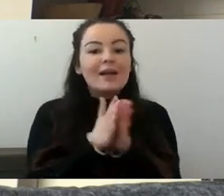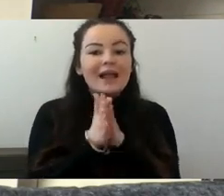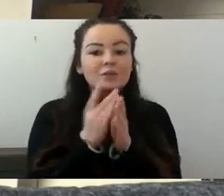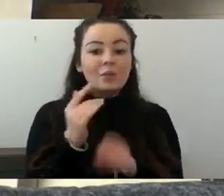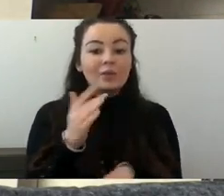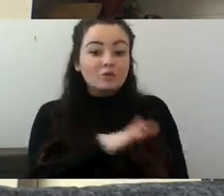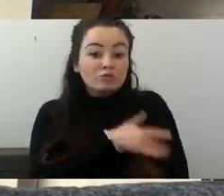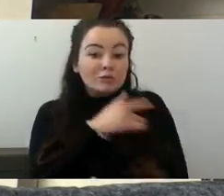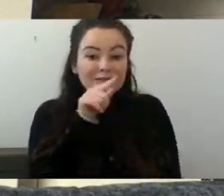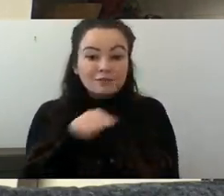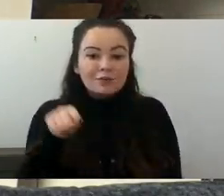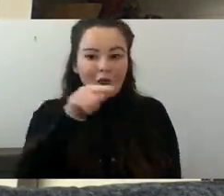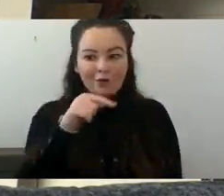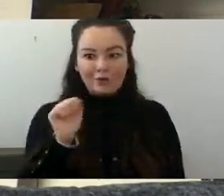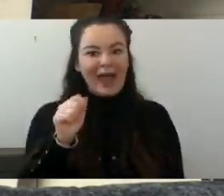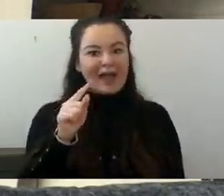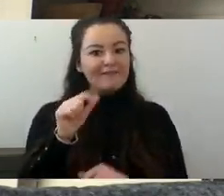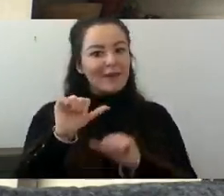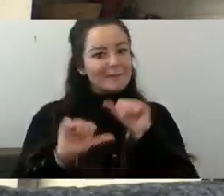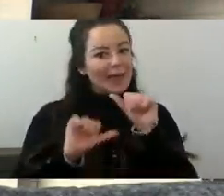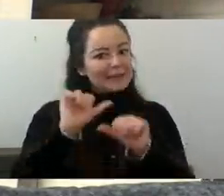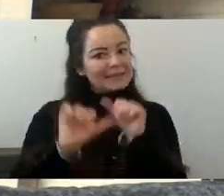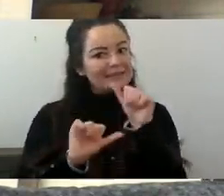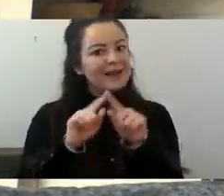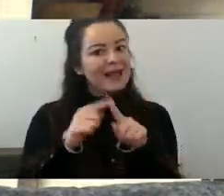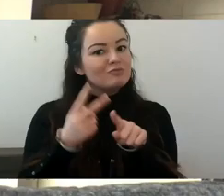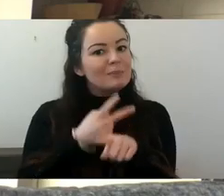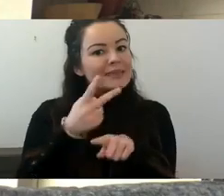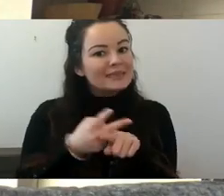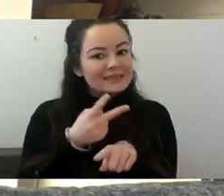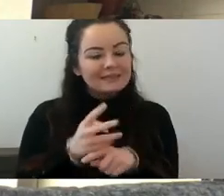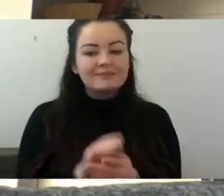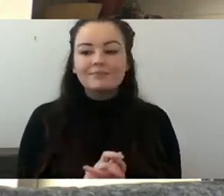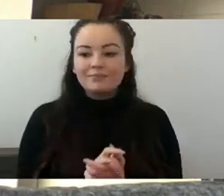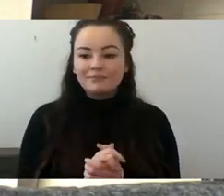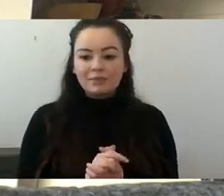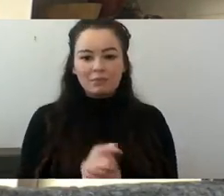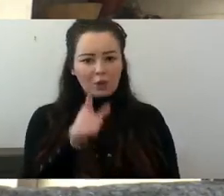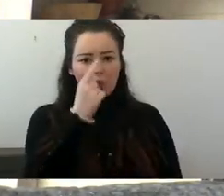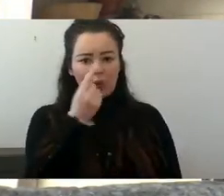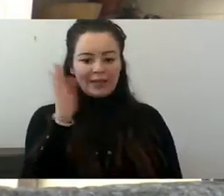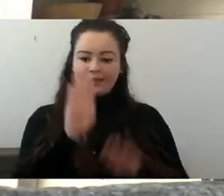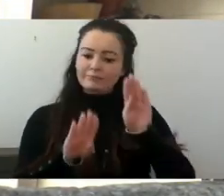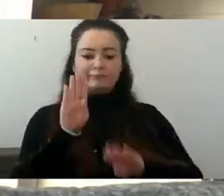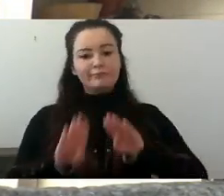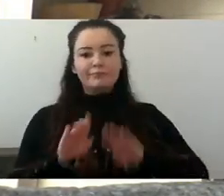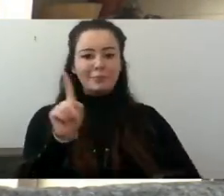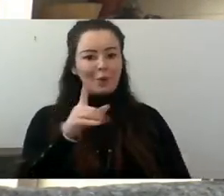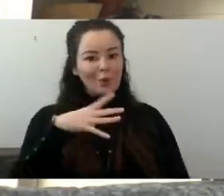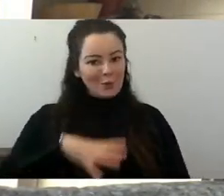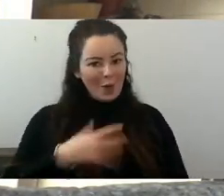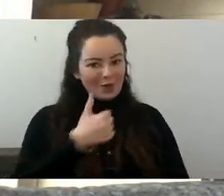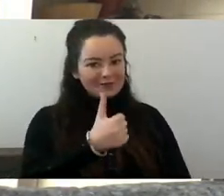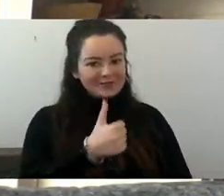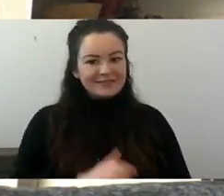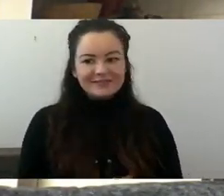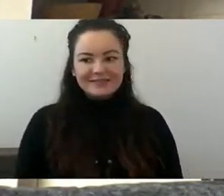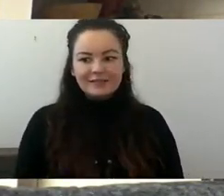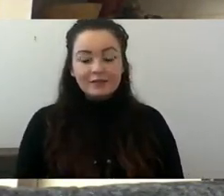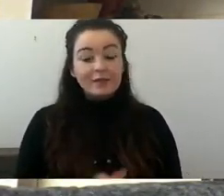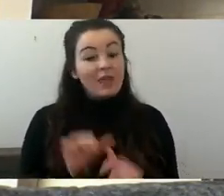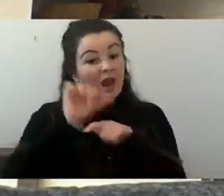then red and blue. So we're following a pattern on that one. But like I say, you can just stick down as you please, and you can